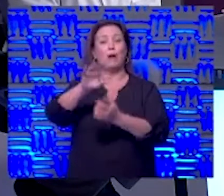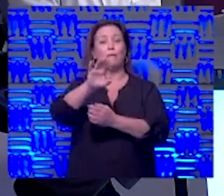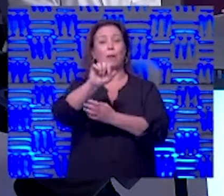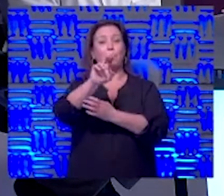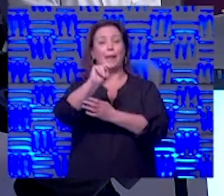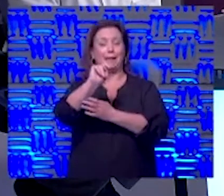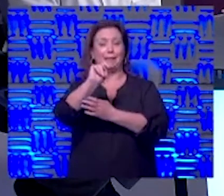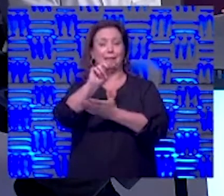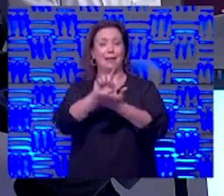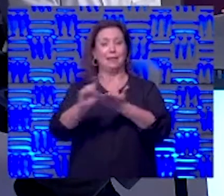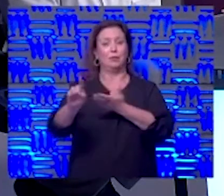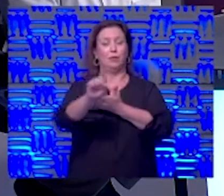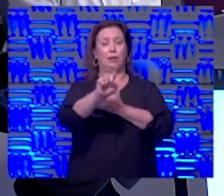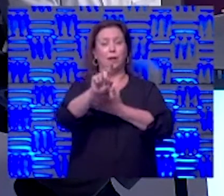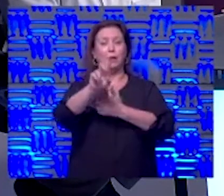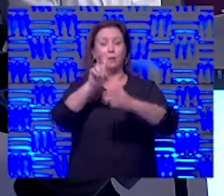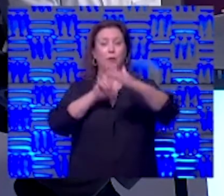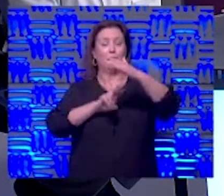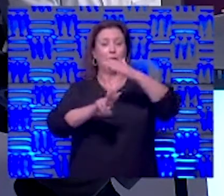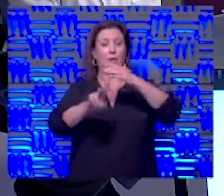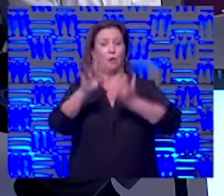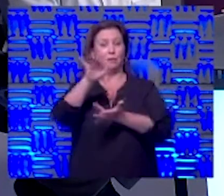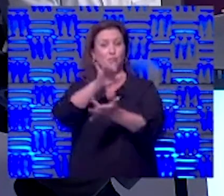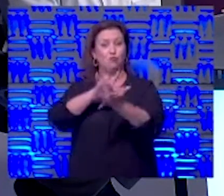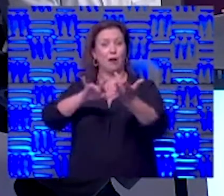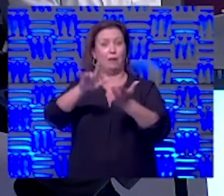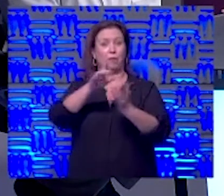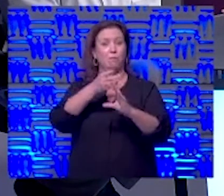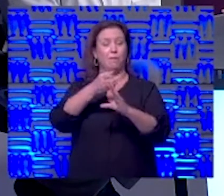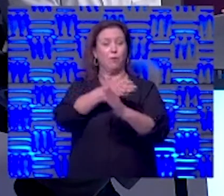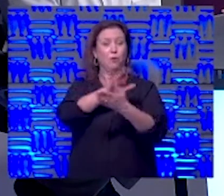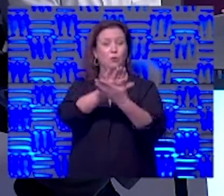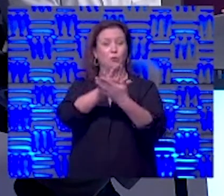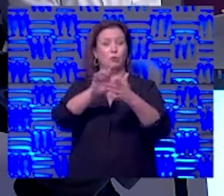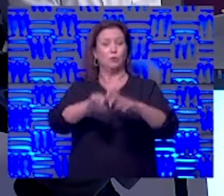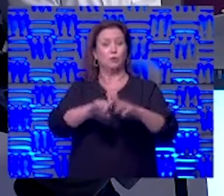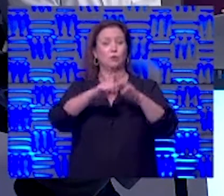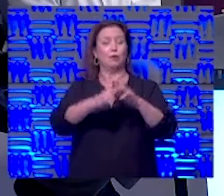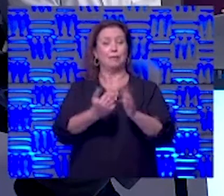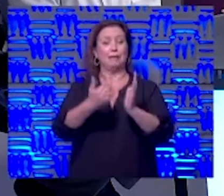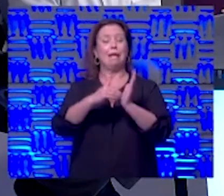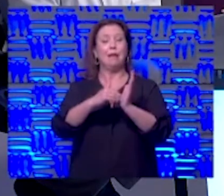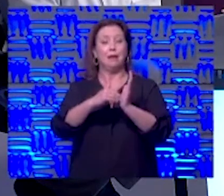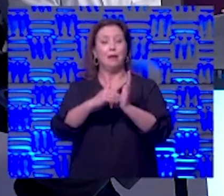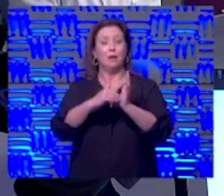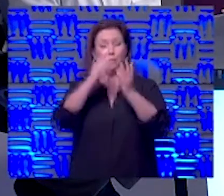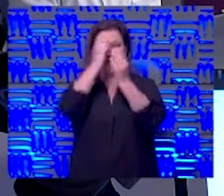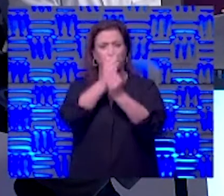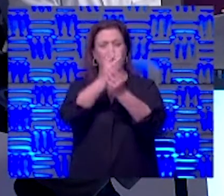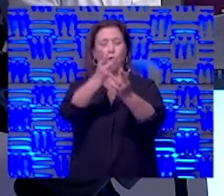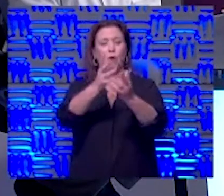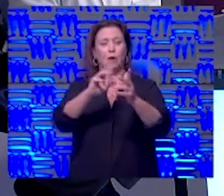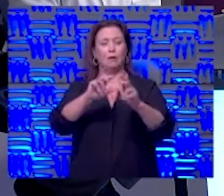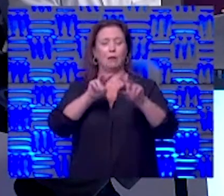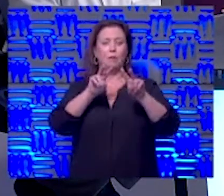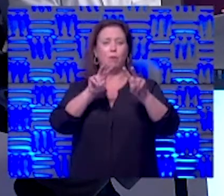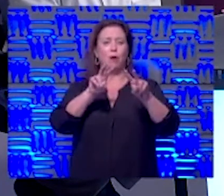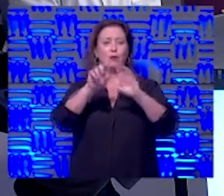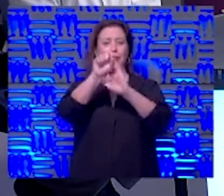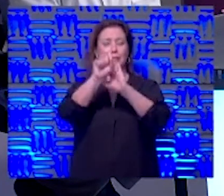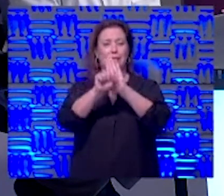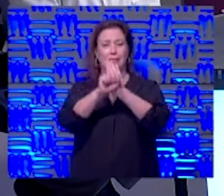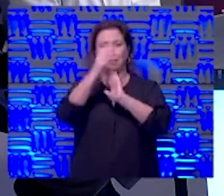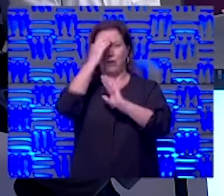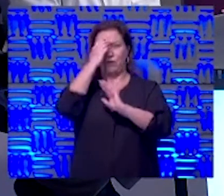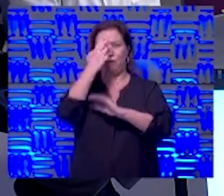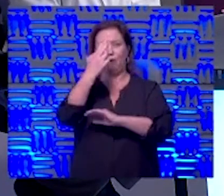to predict them. If you've got some last-minute travel you're going to do before school starts, we're going to give you some insight on how to watch those states and know where the